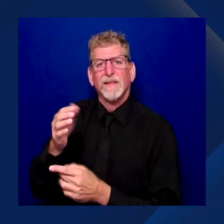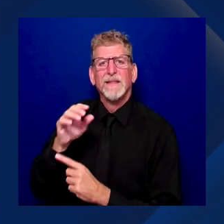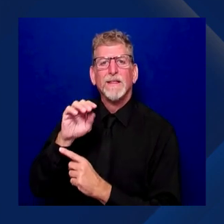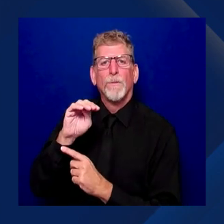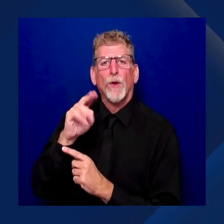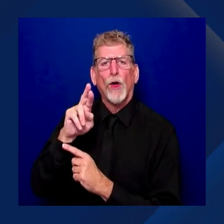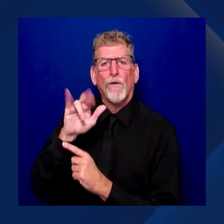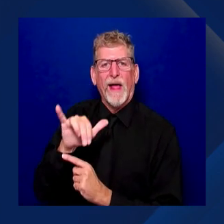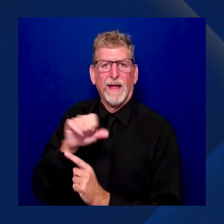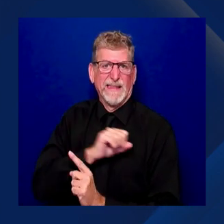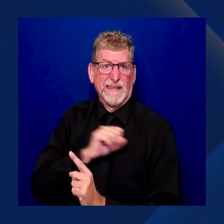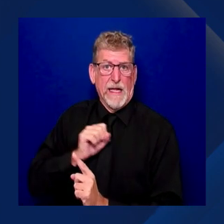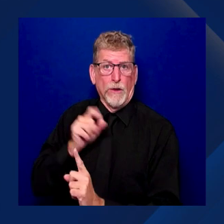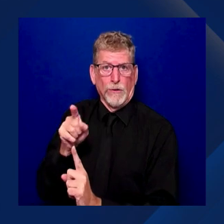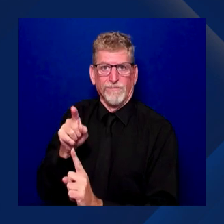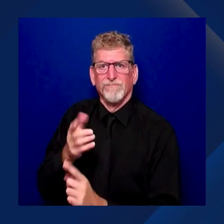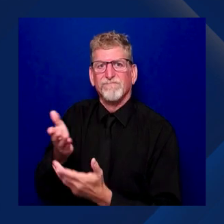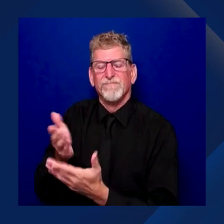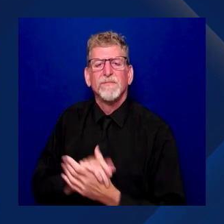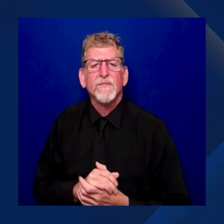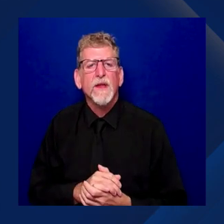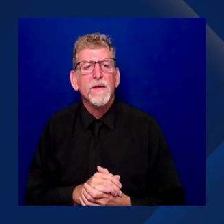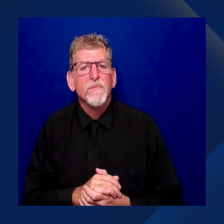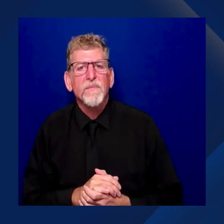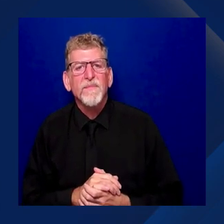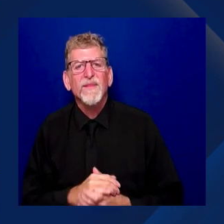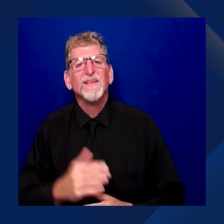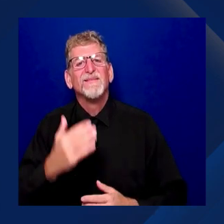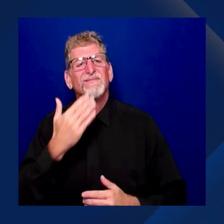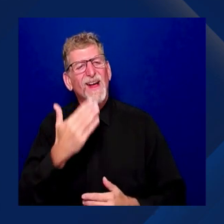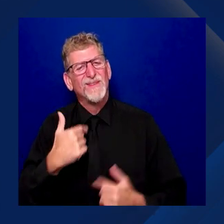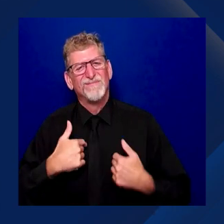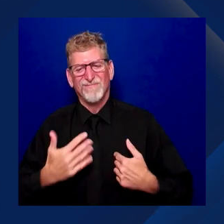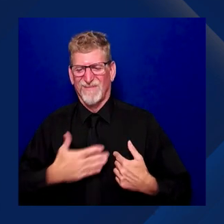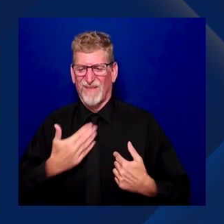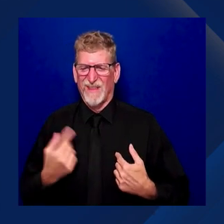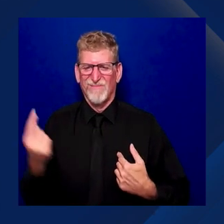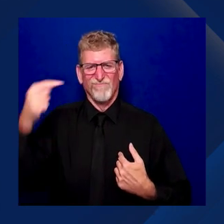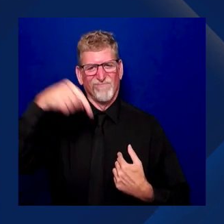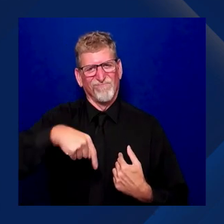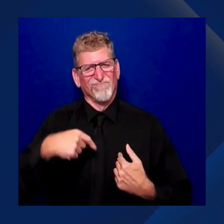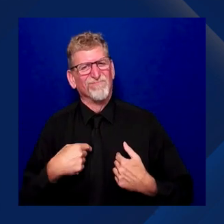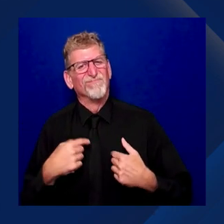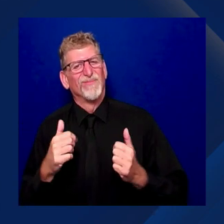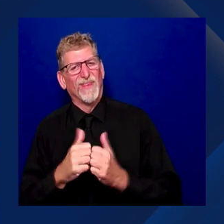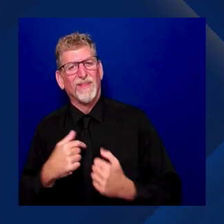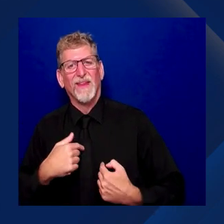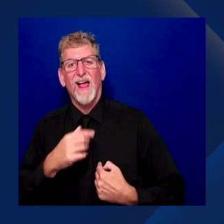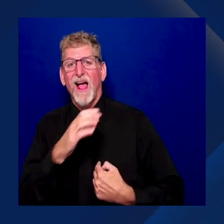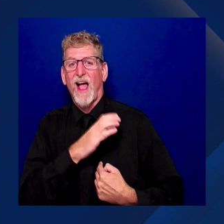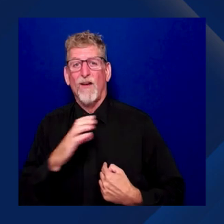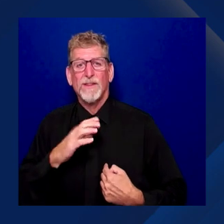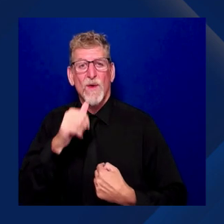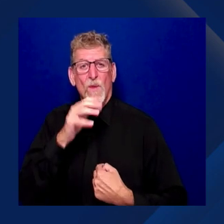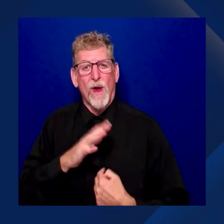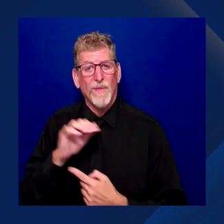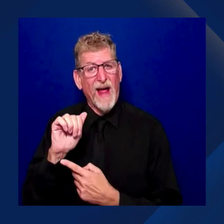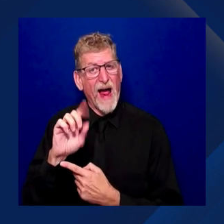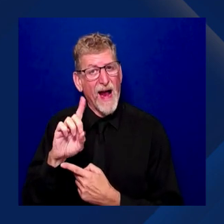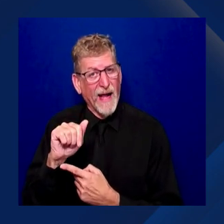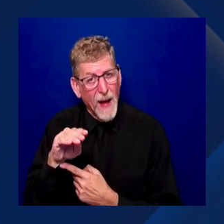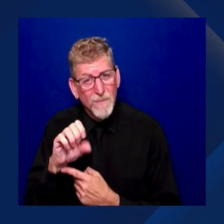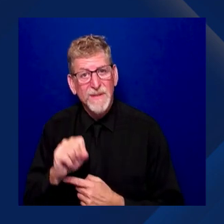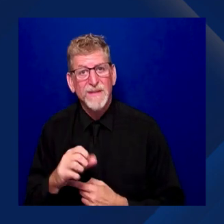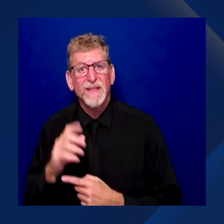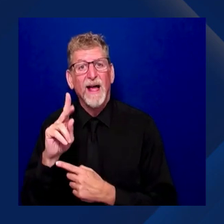pleased to join you, Congresswoman Underwood, Congresswoman Kelly, and Congresswoman Adams, and Twyna Nobles from my home